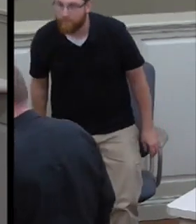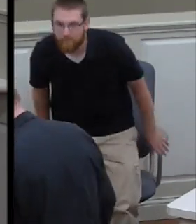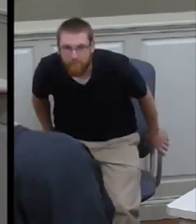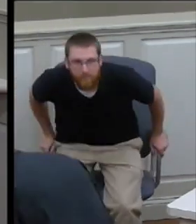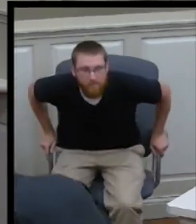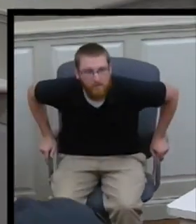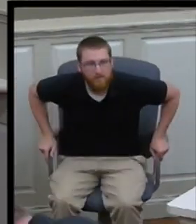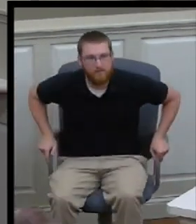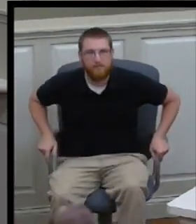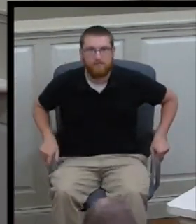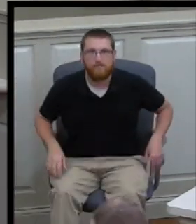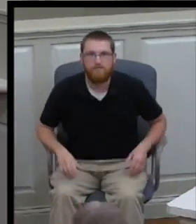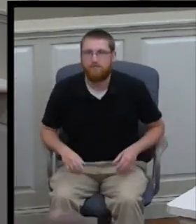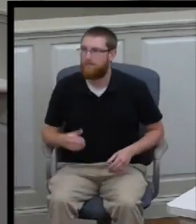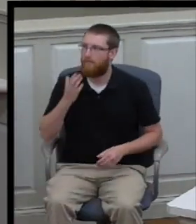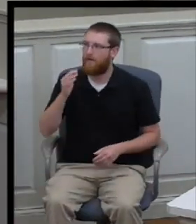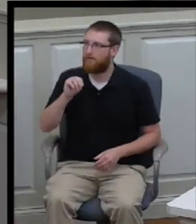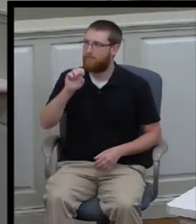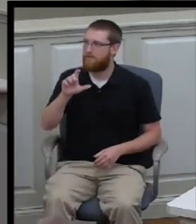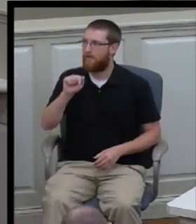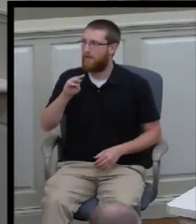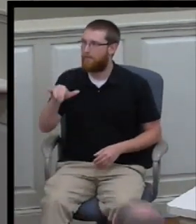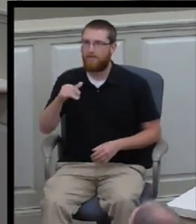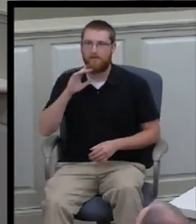Thank you, ma'am. Wait a minute. Give her a pen. She gets a pen.